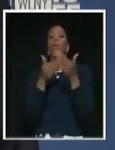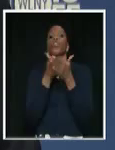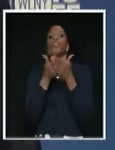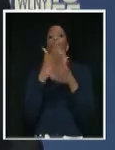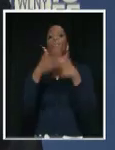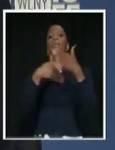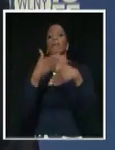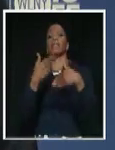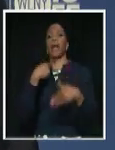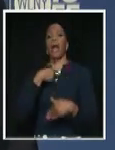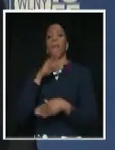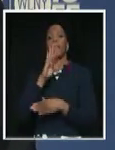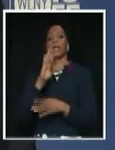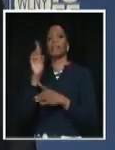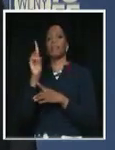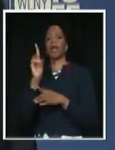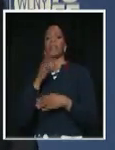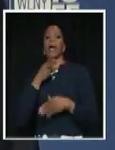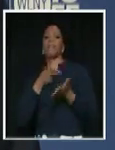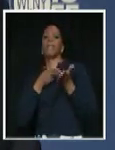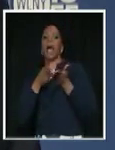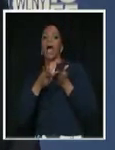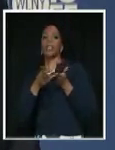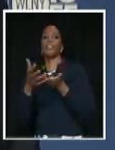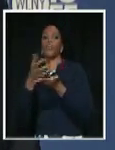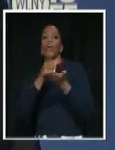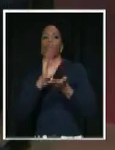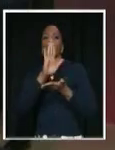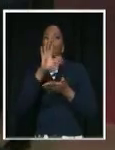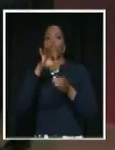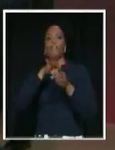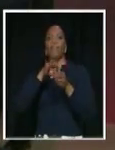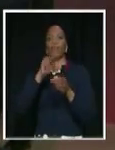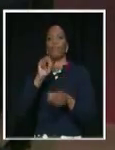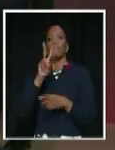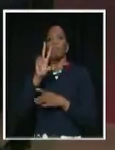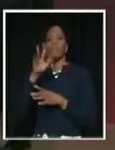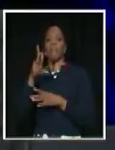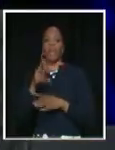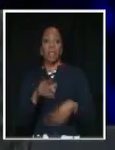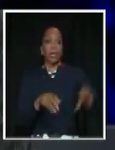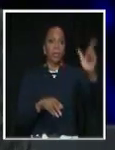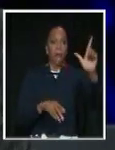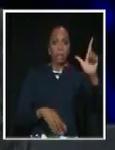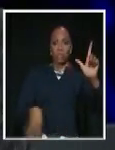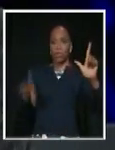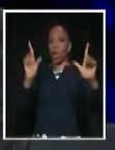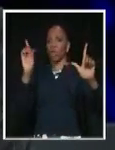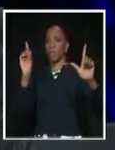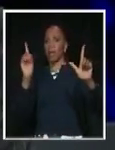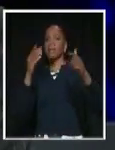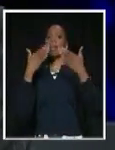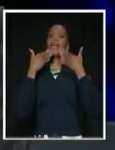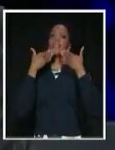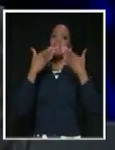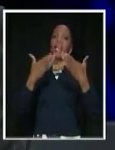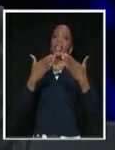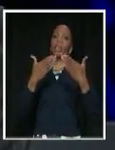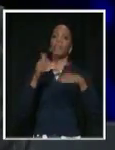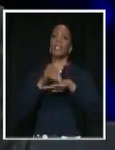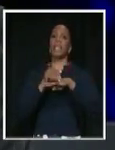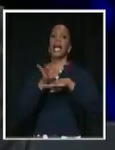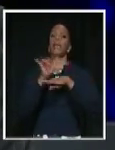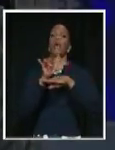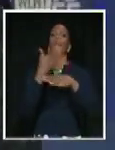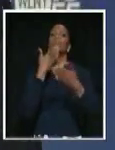Bill de Blasio, and I would be honored to earn your vote on November 5th. Bill de Blasio, Joe Lhota, gentlemen, thank you very much tonight. We also want to